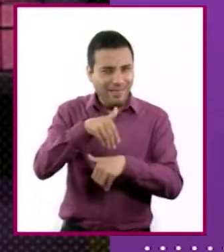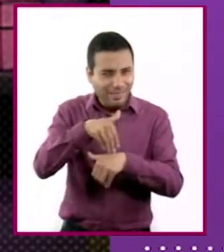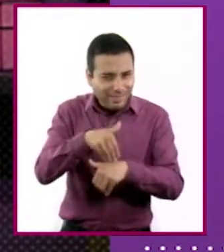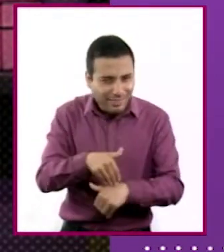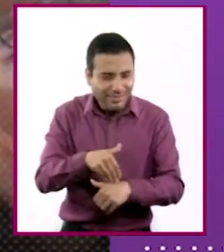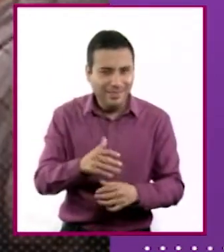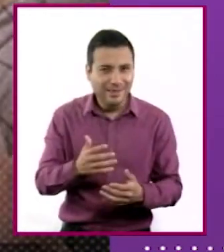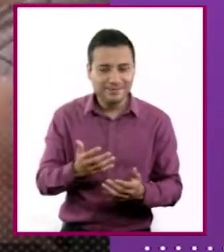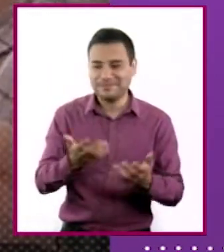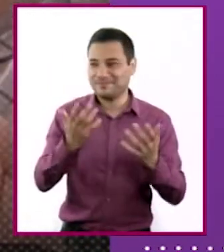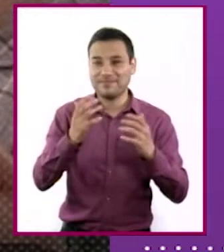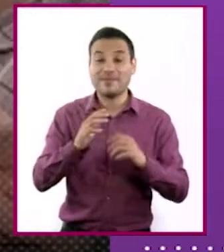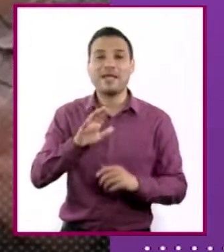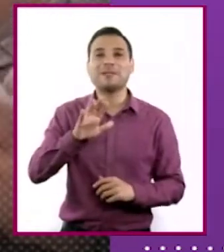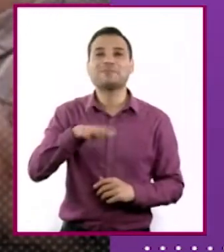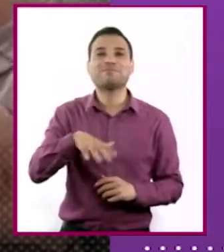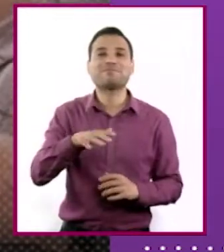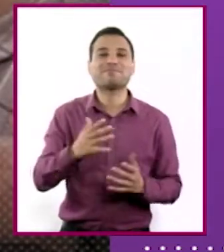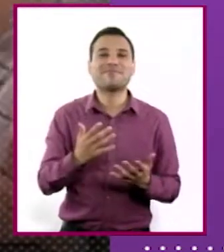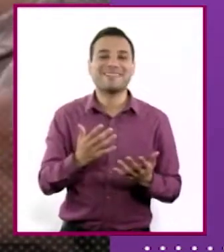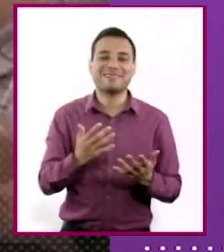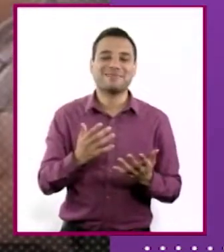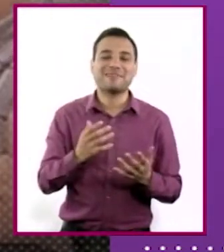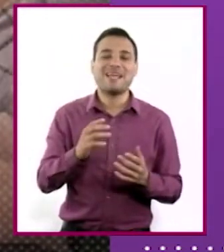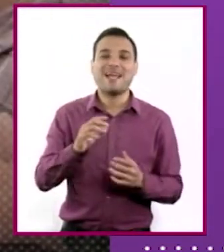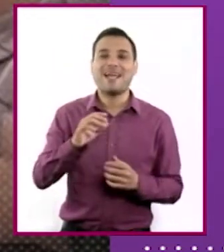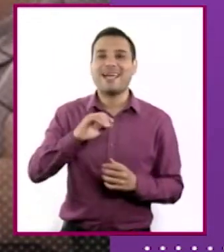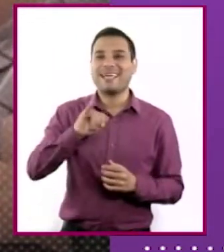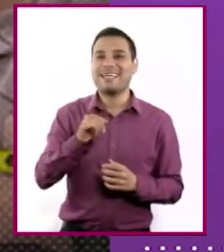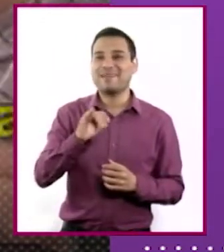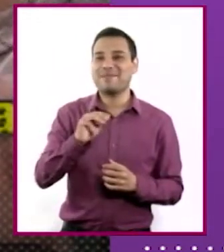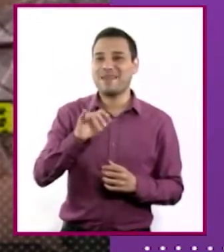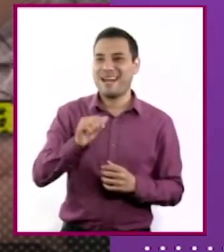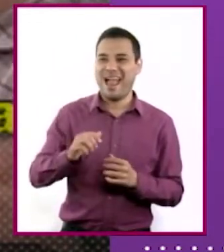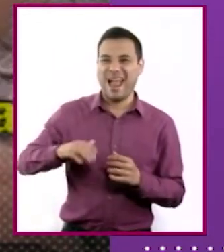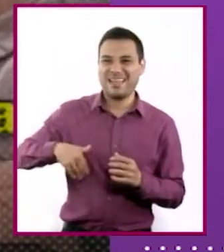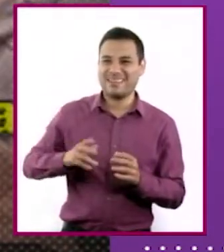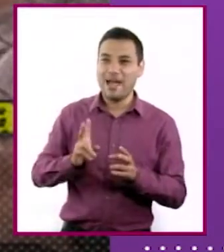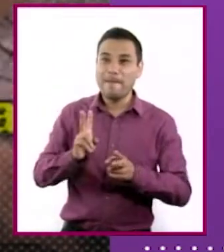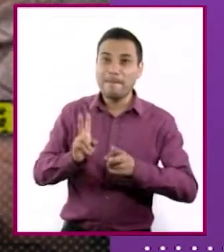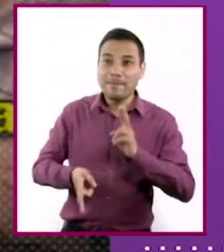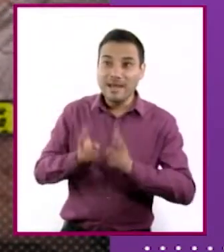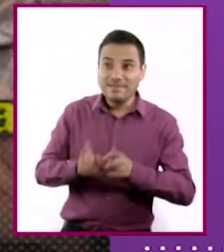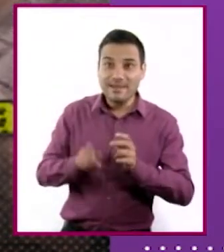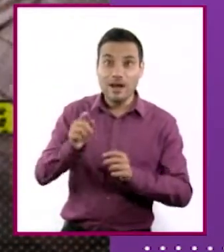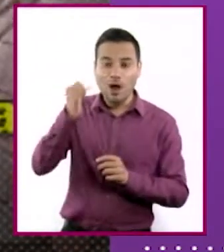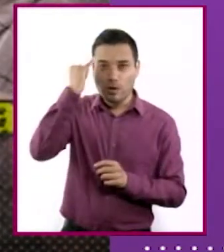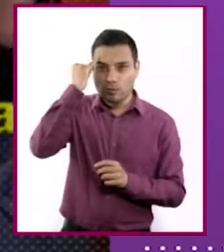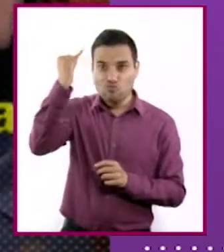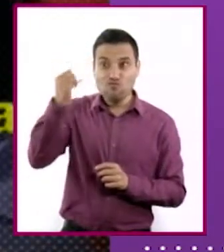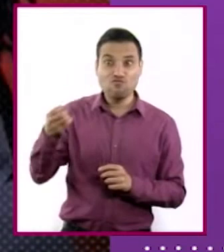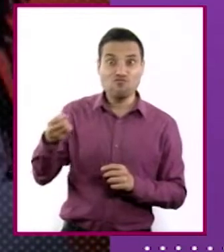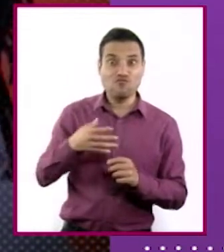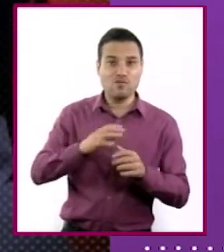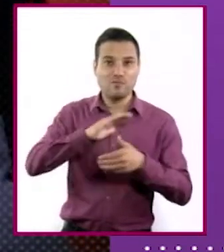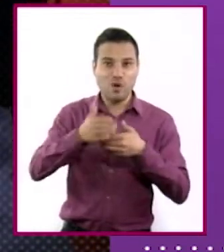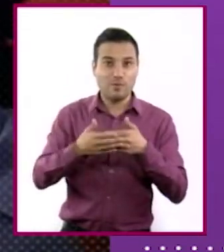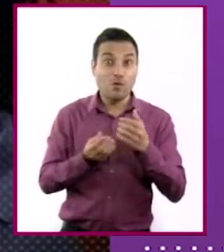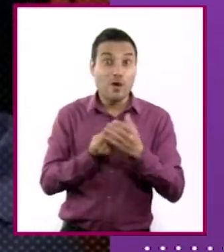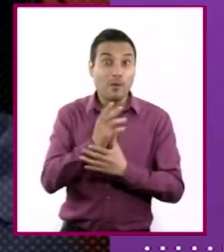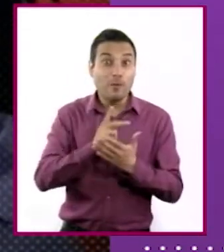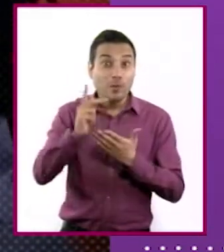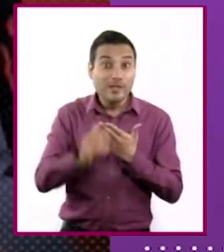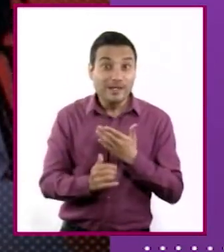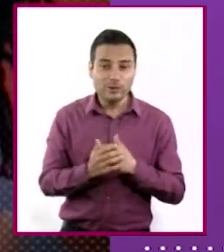believed you. But seriously, we talked to Jimena a minute ago. She helped us with an idea for a new project.